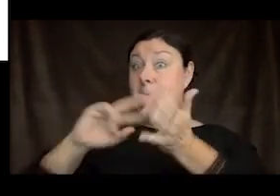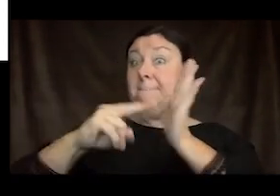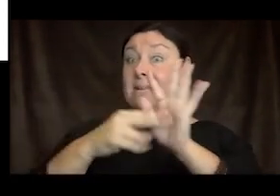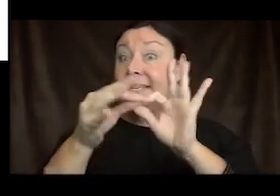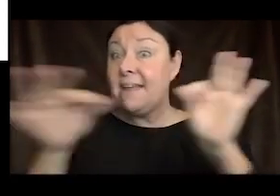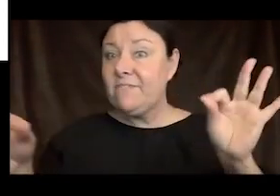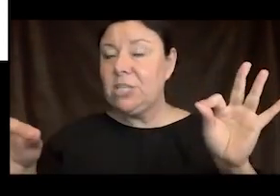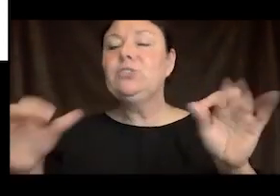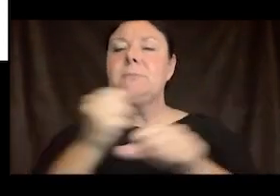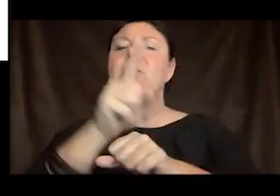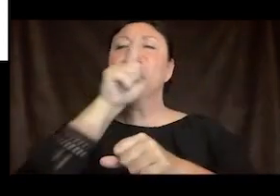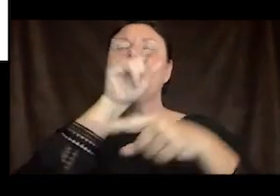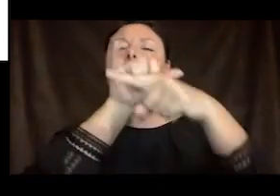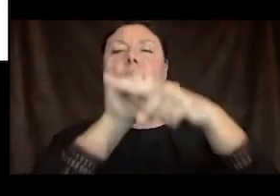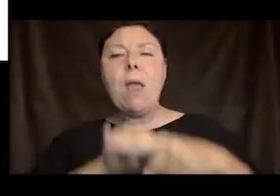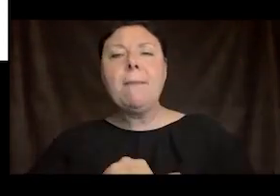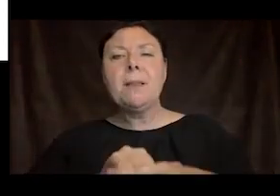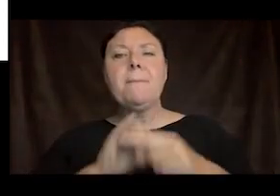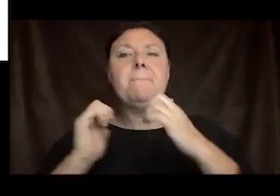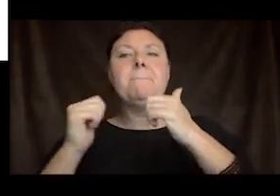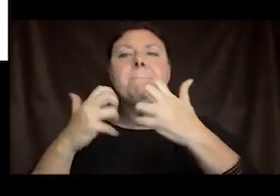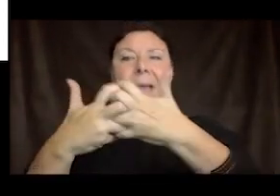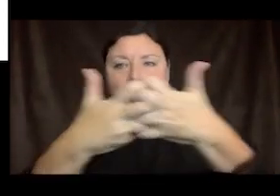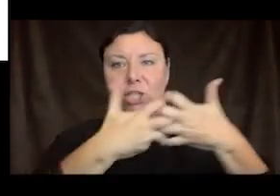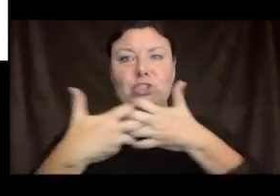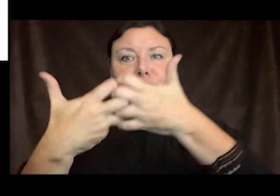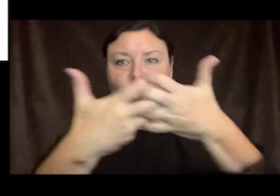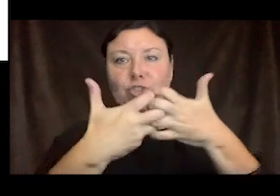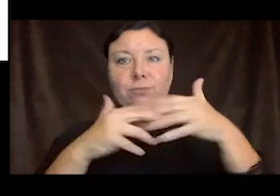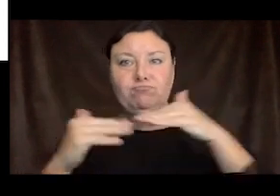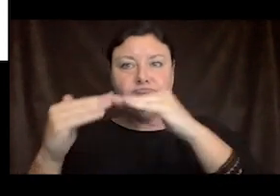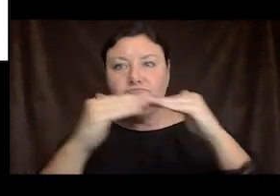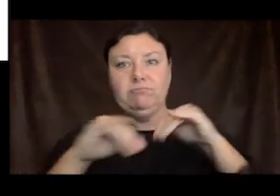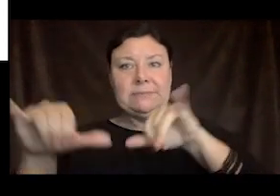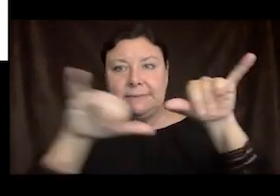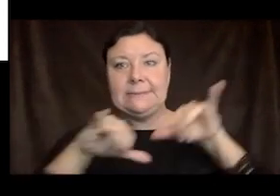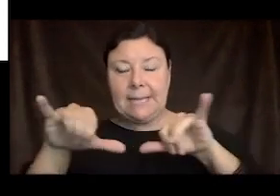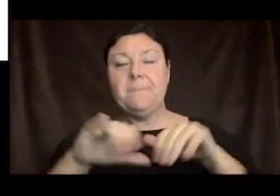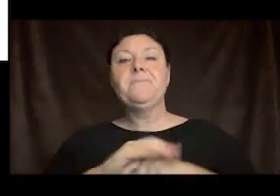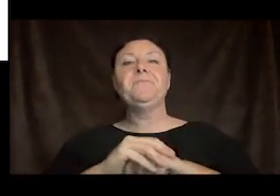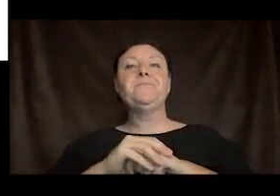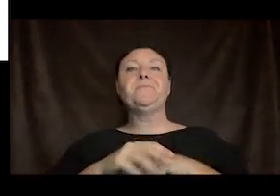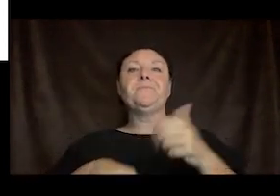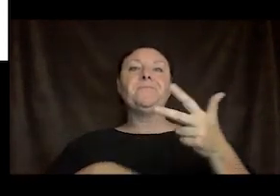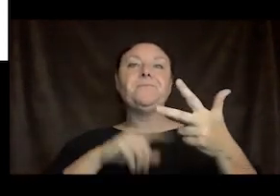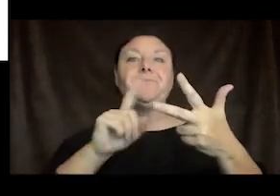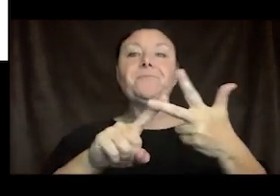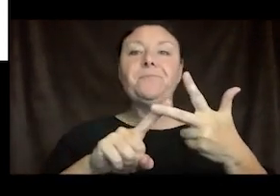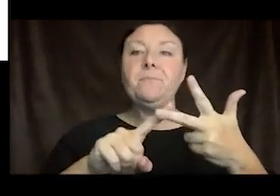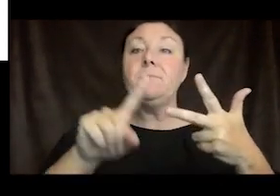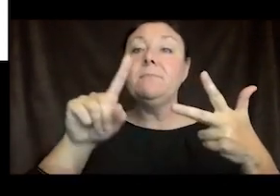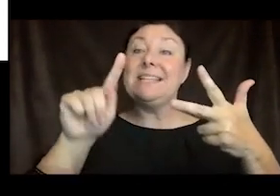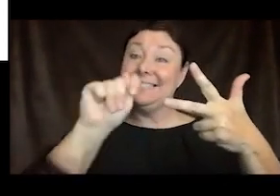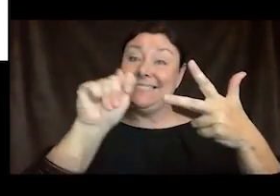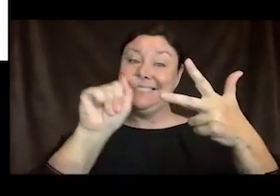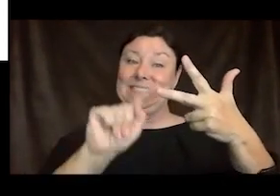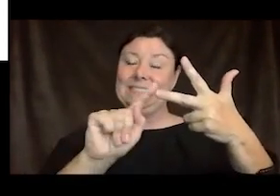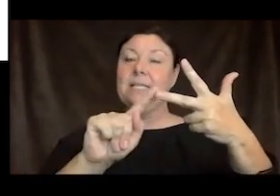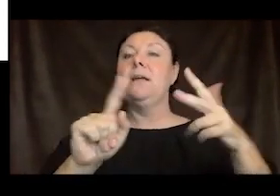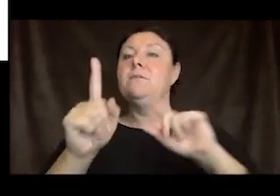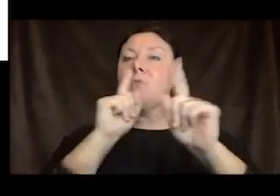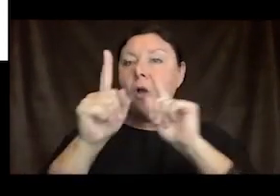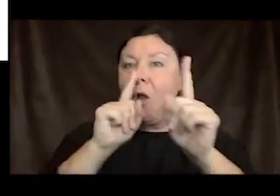so just pretend like that just spell checked itself and fixed it, that allows students to talk in small groups. You know, many of us do this